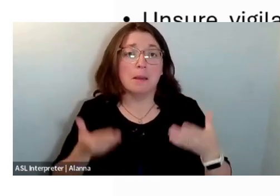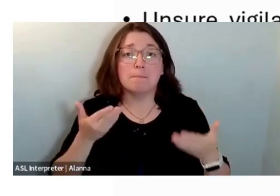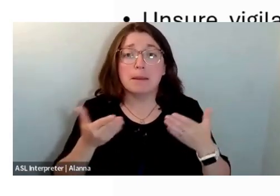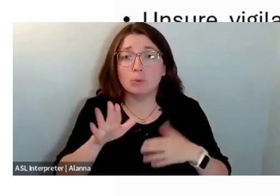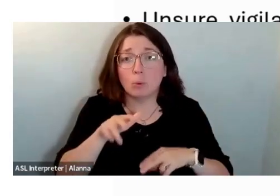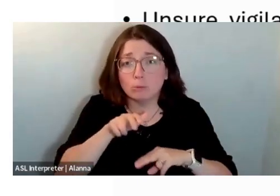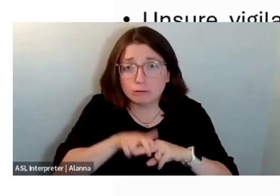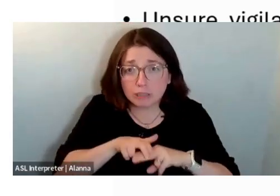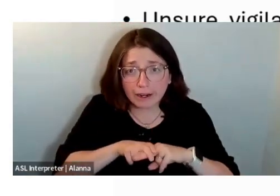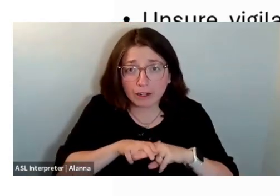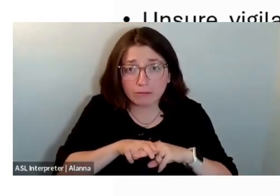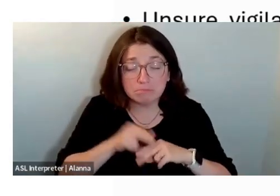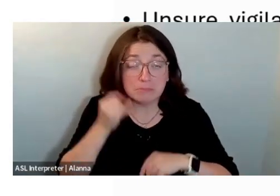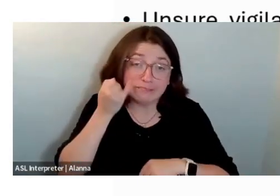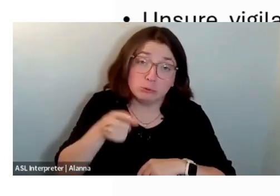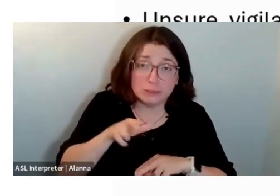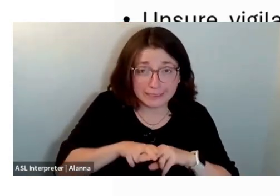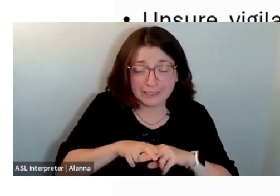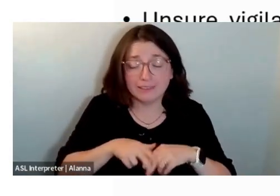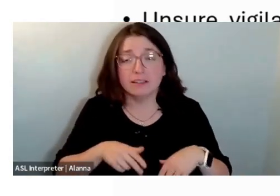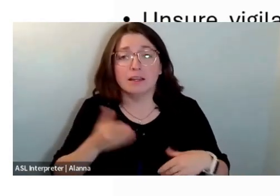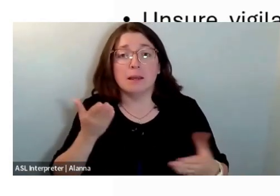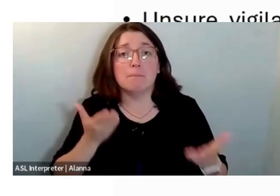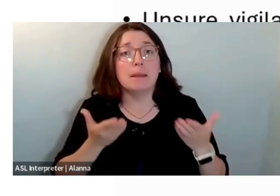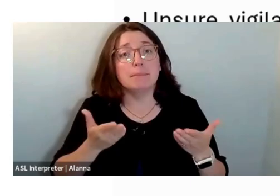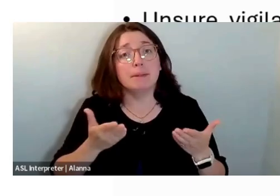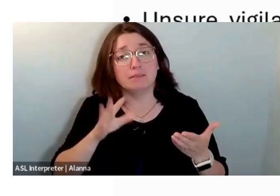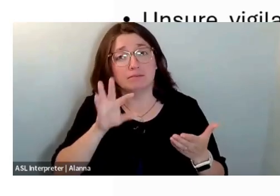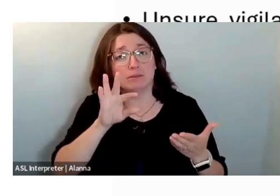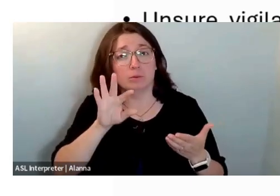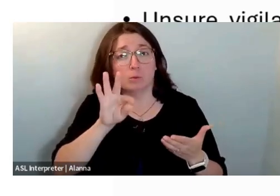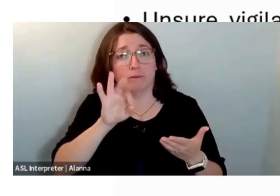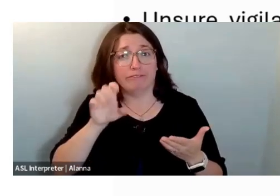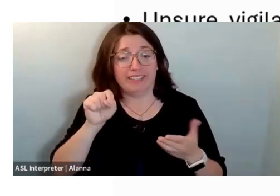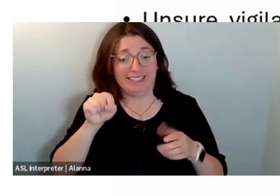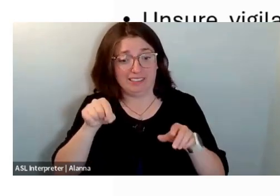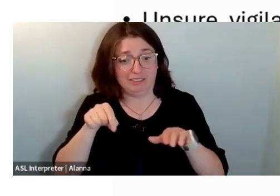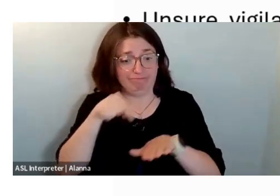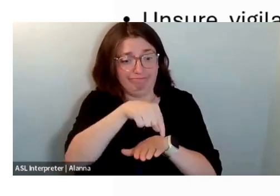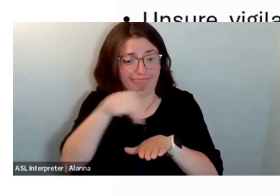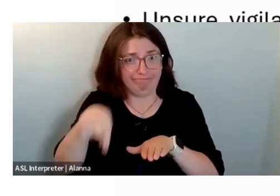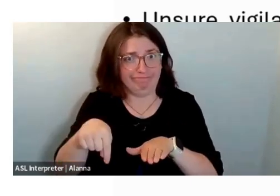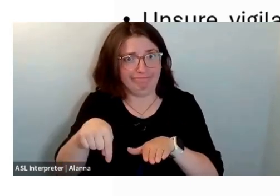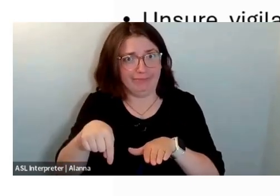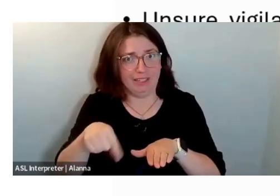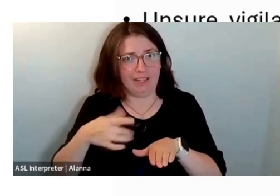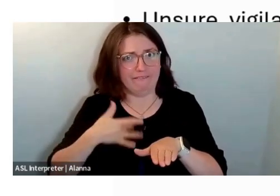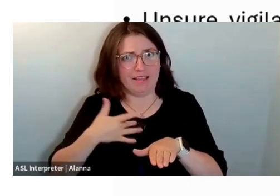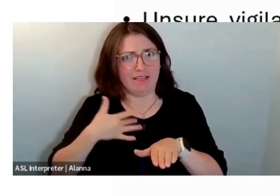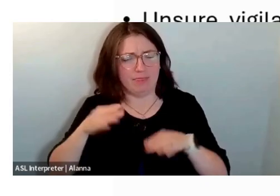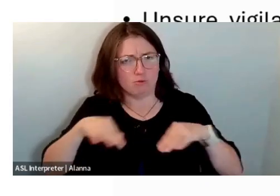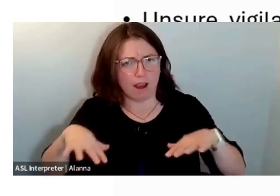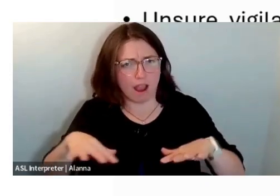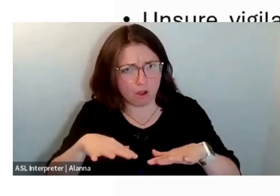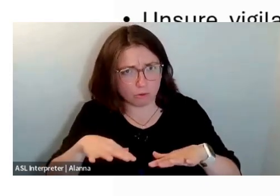you're seated, your feet on the ground, your skin against your skin